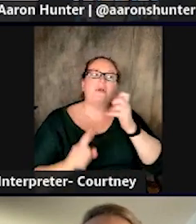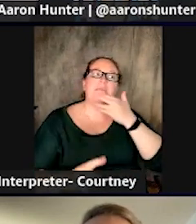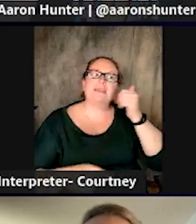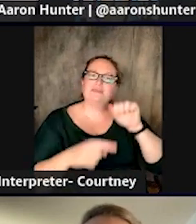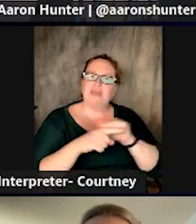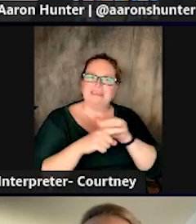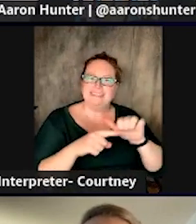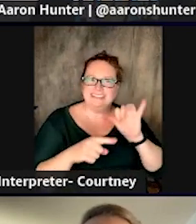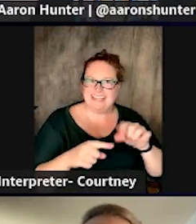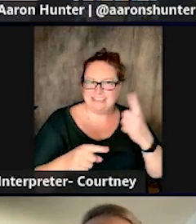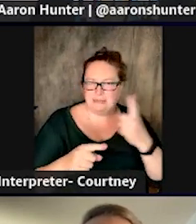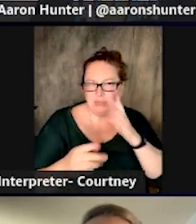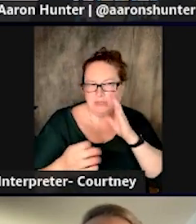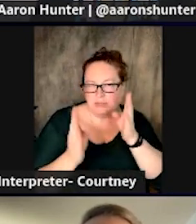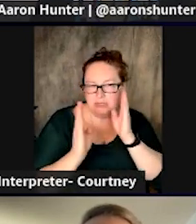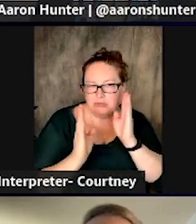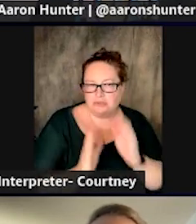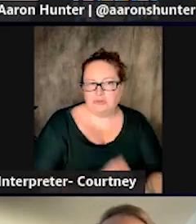attention to.